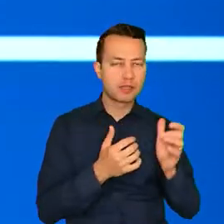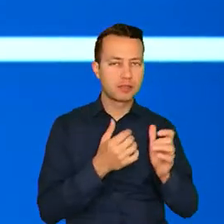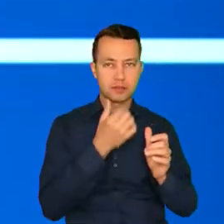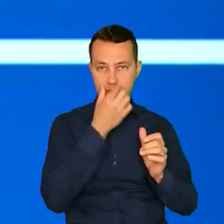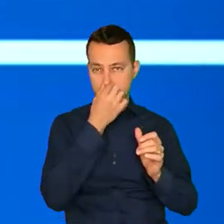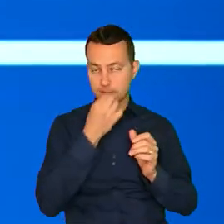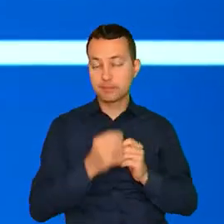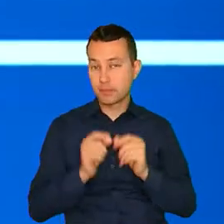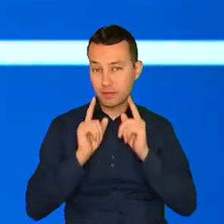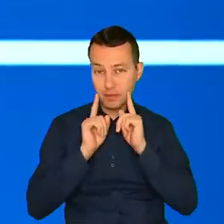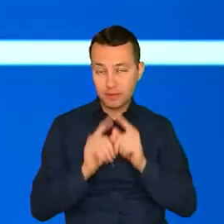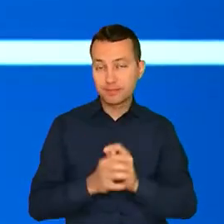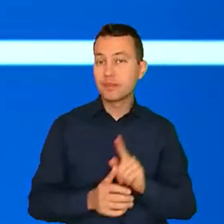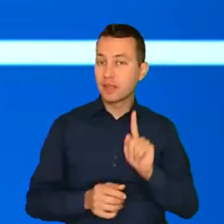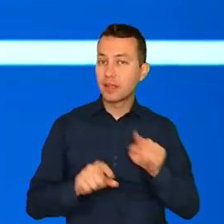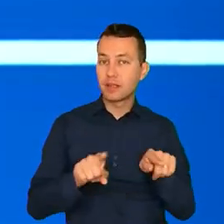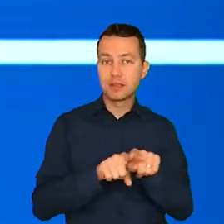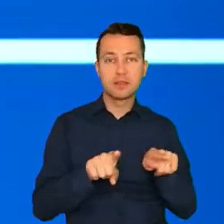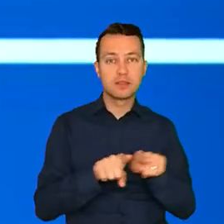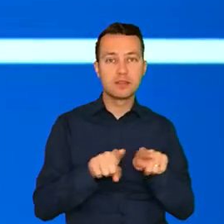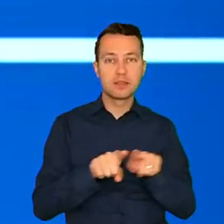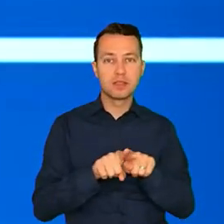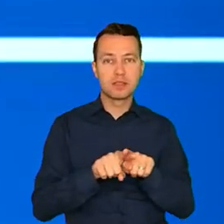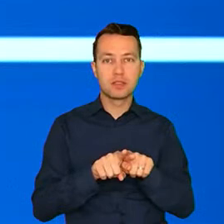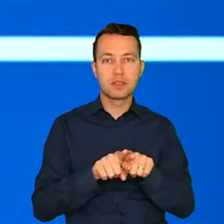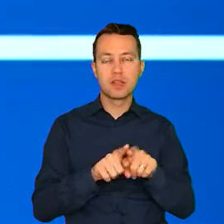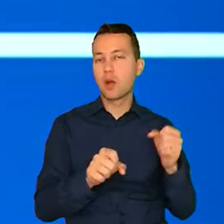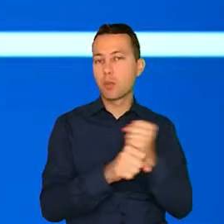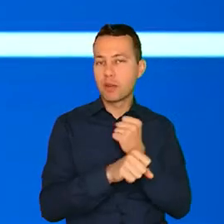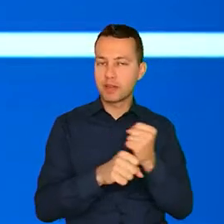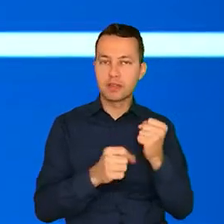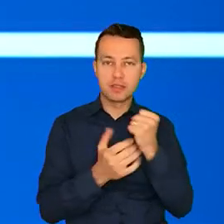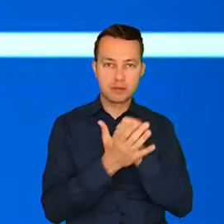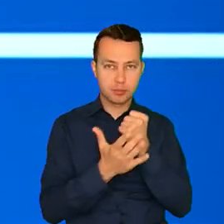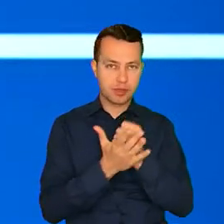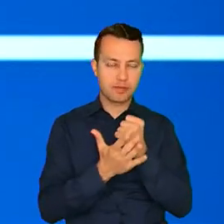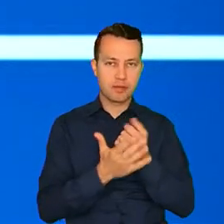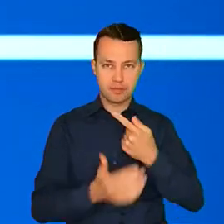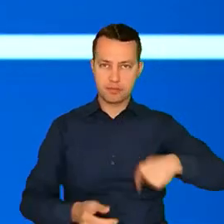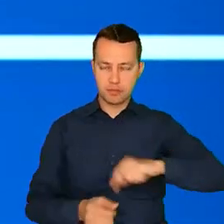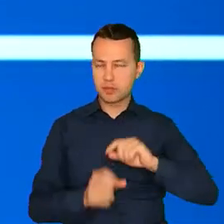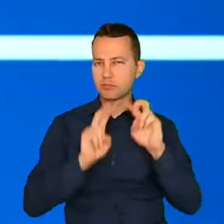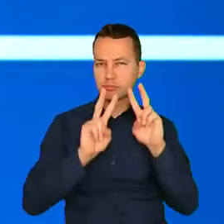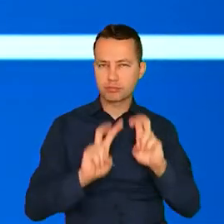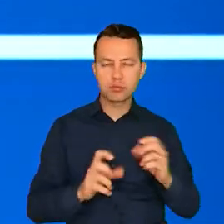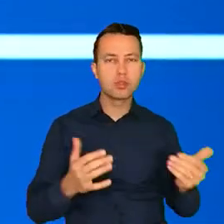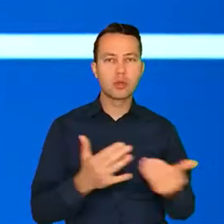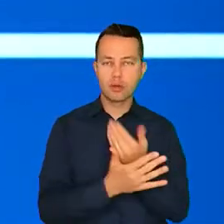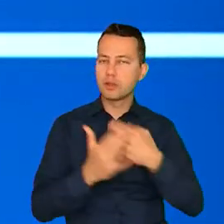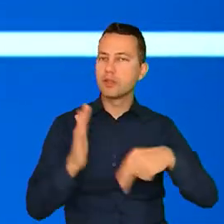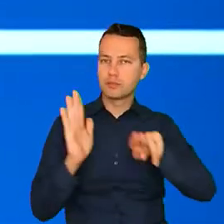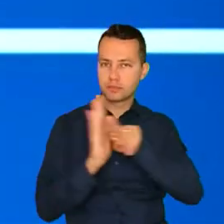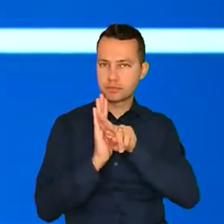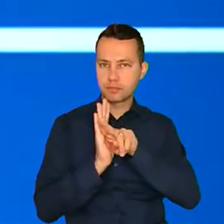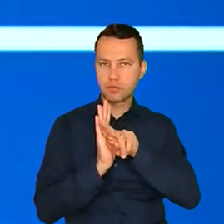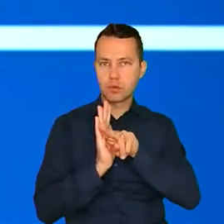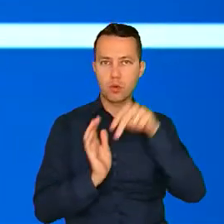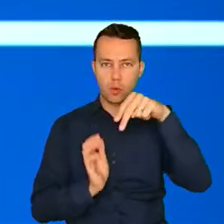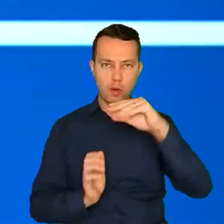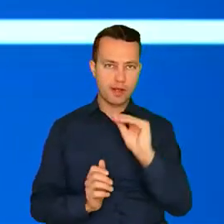and materials. We are sending a signal to you that when thinking about the new EU